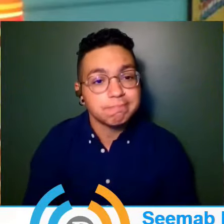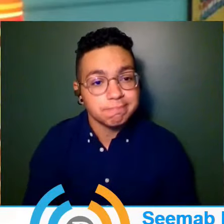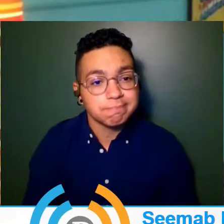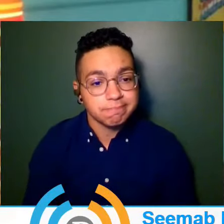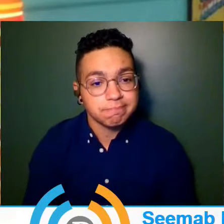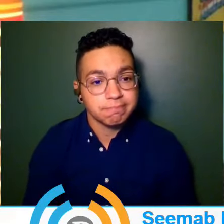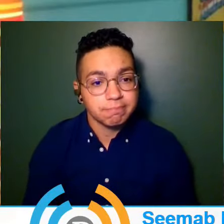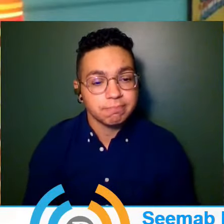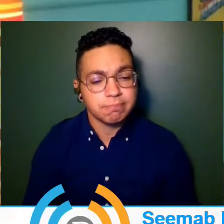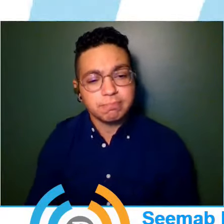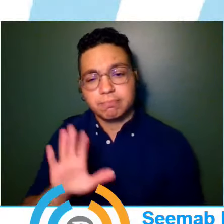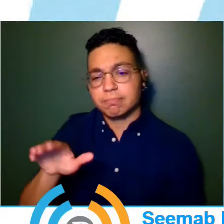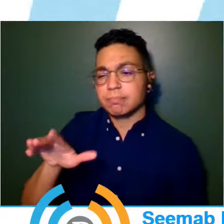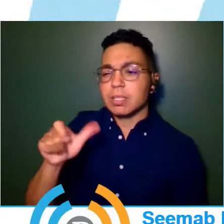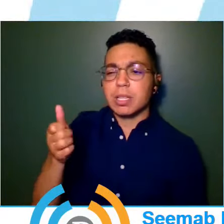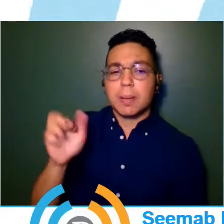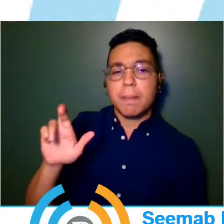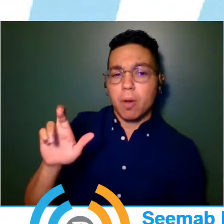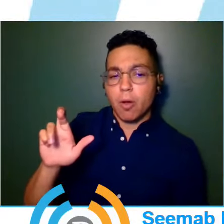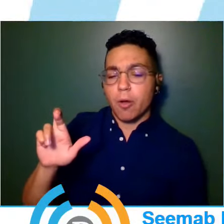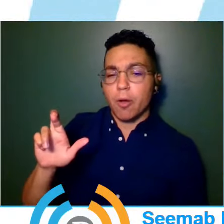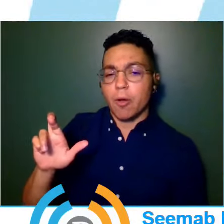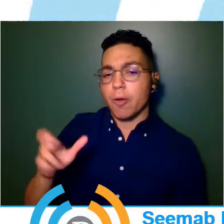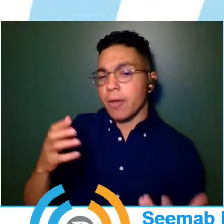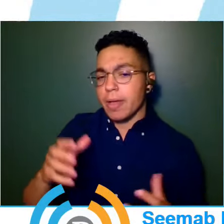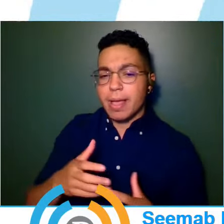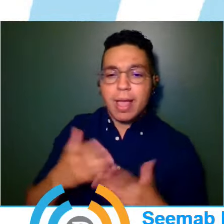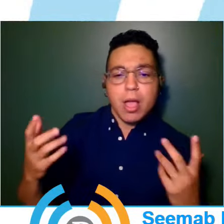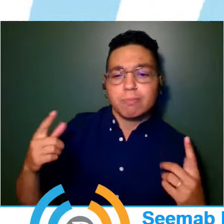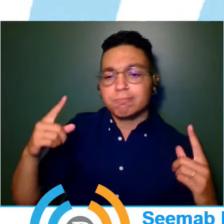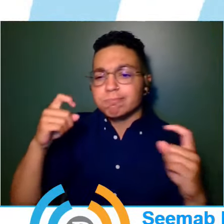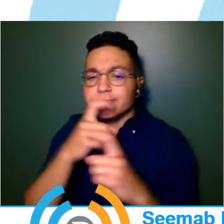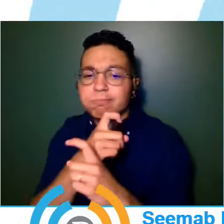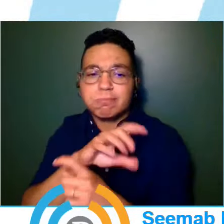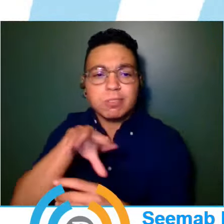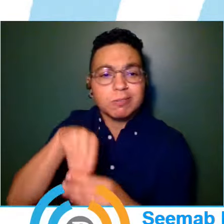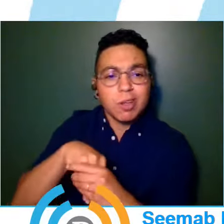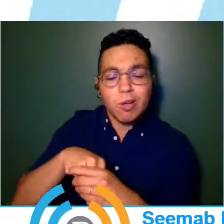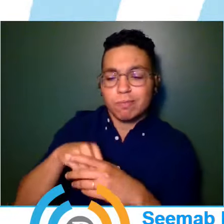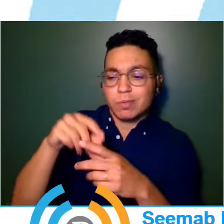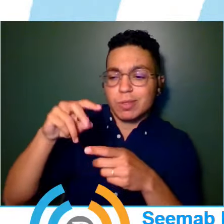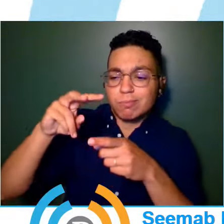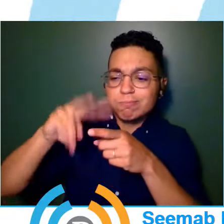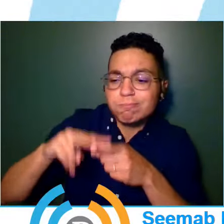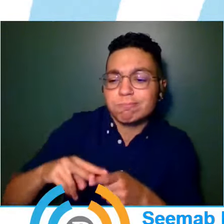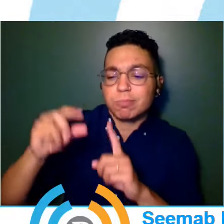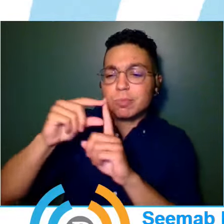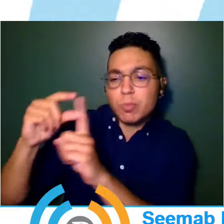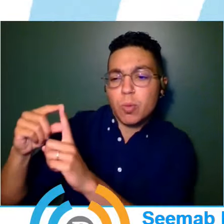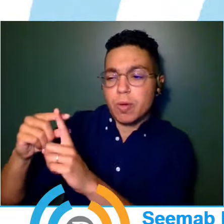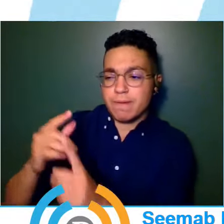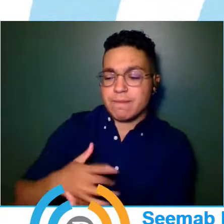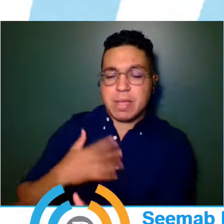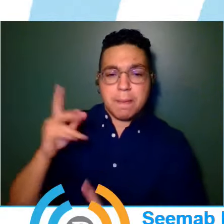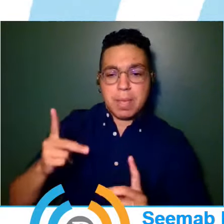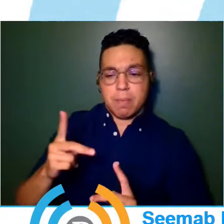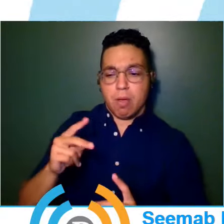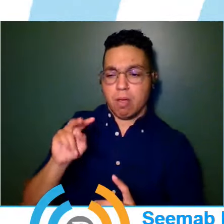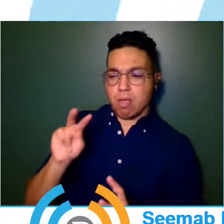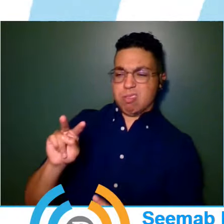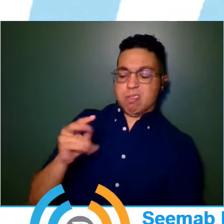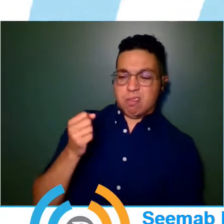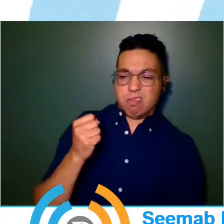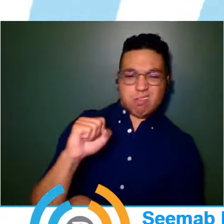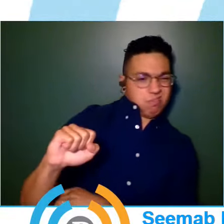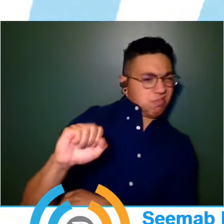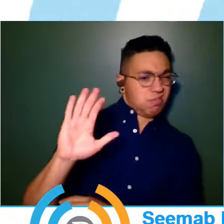Lamar, how much of a complication is it that the terminology can off-put people who should be